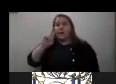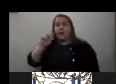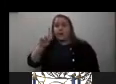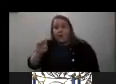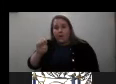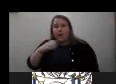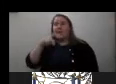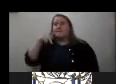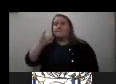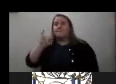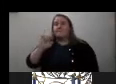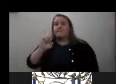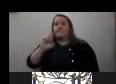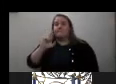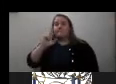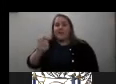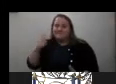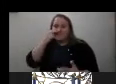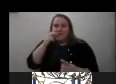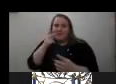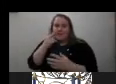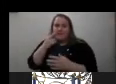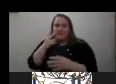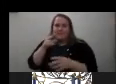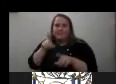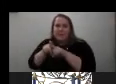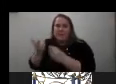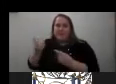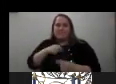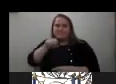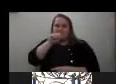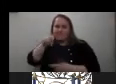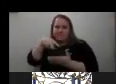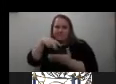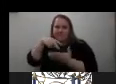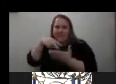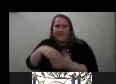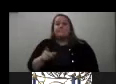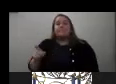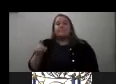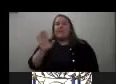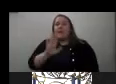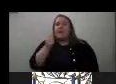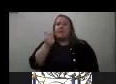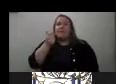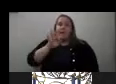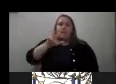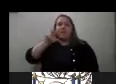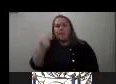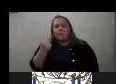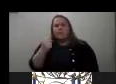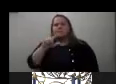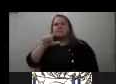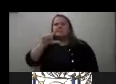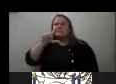were also incidentally ballet fans. And even in about 1930s and 1940s, they